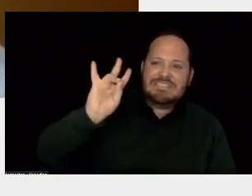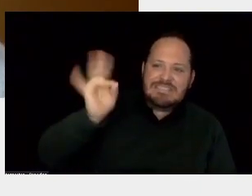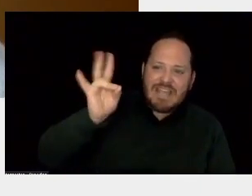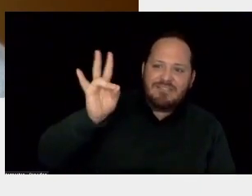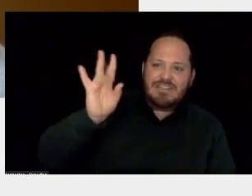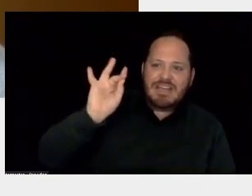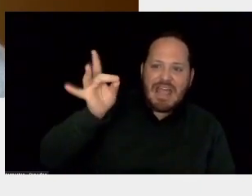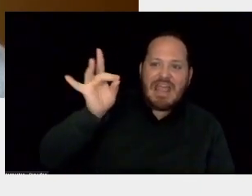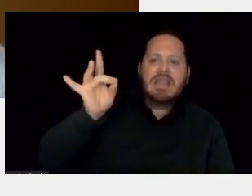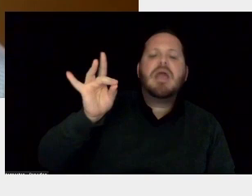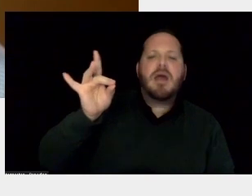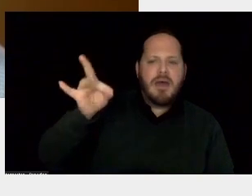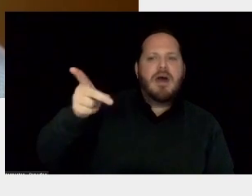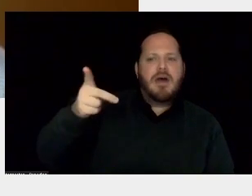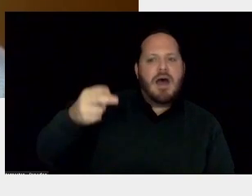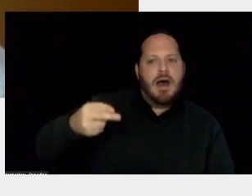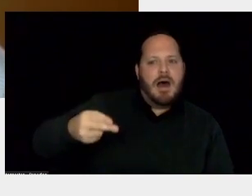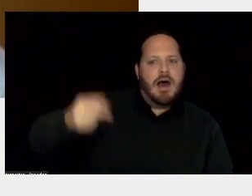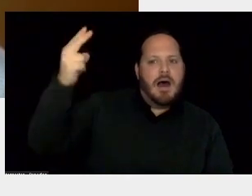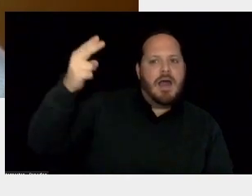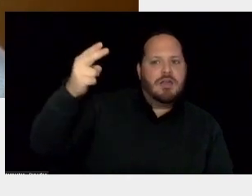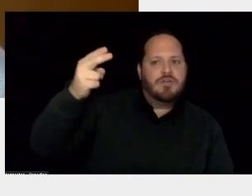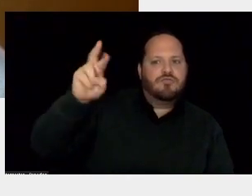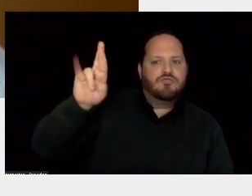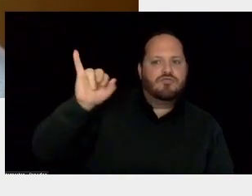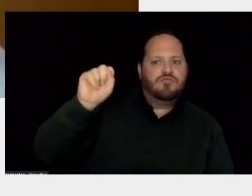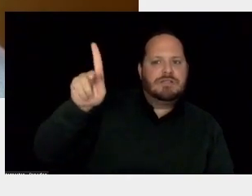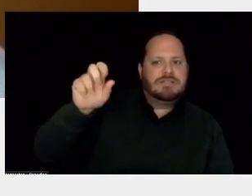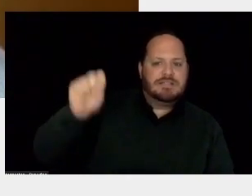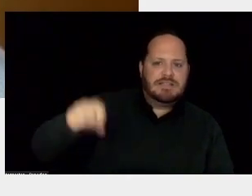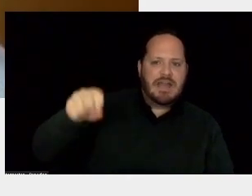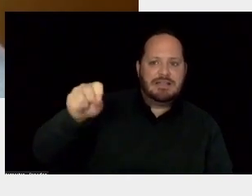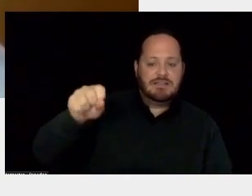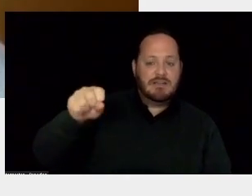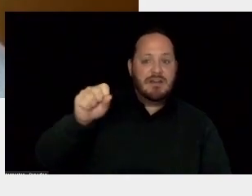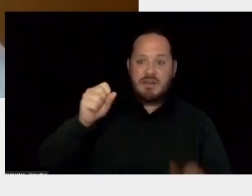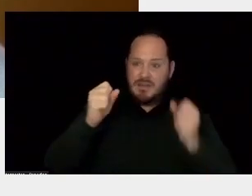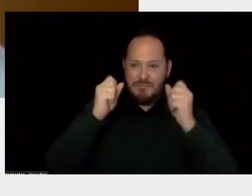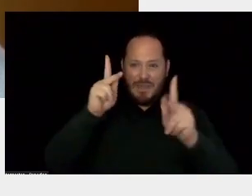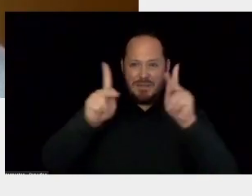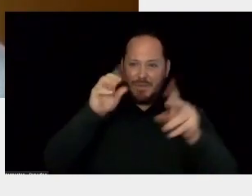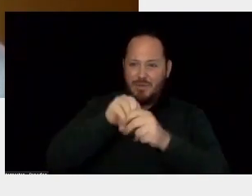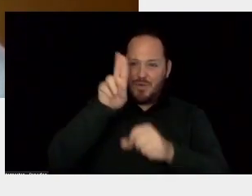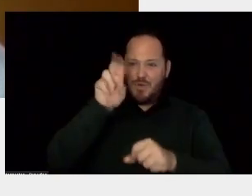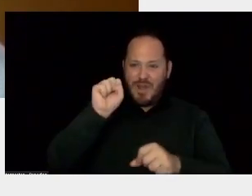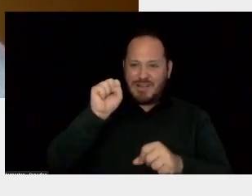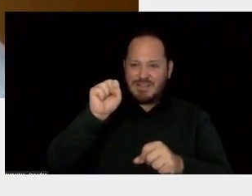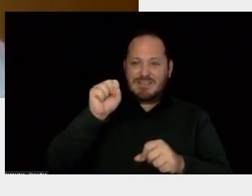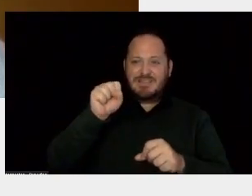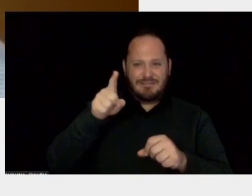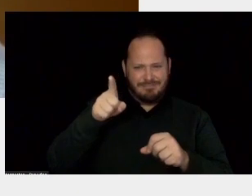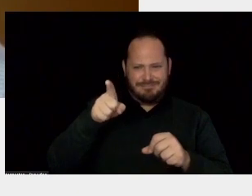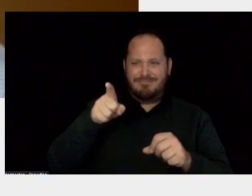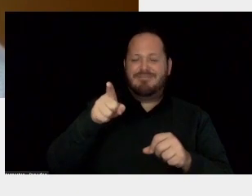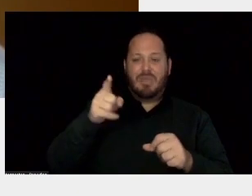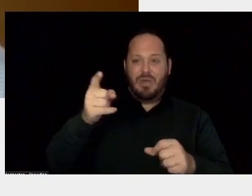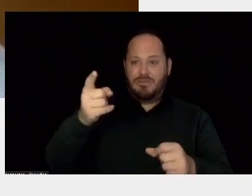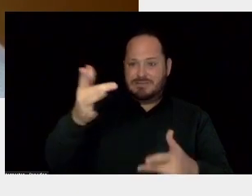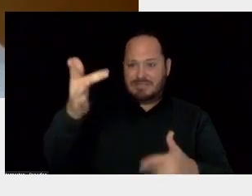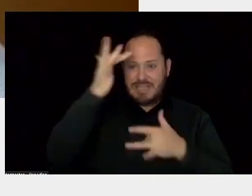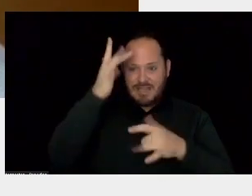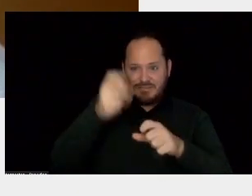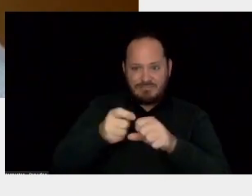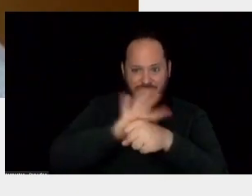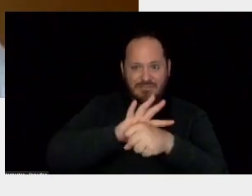complications. But there are still many people in the United States who are getting hospitalized that are under the age of 60 or even younger, in their